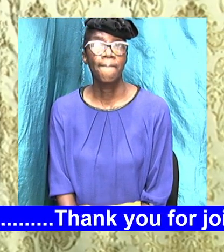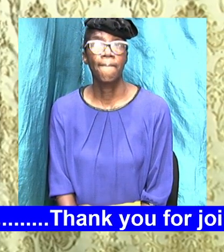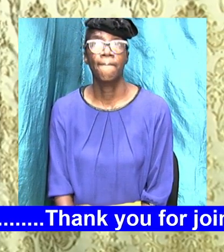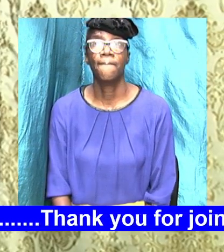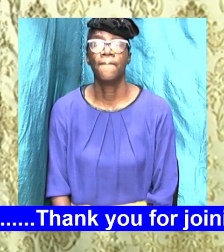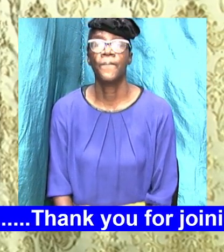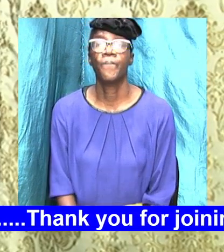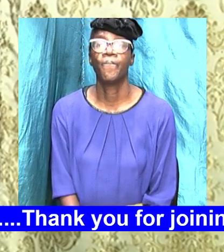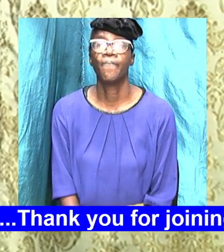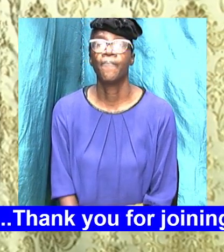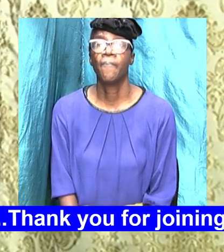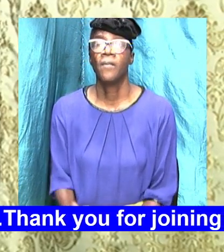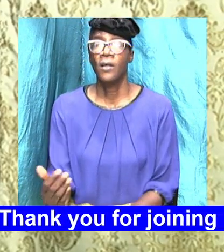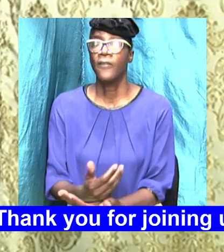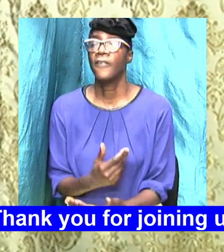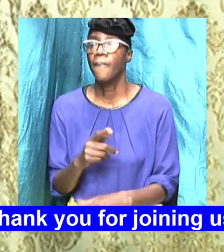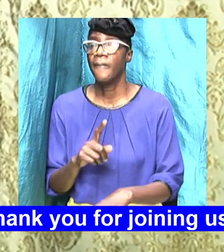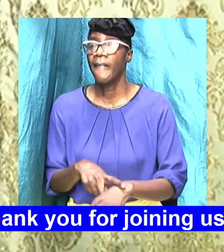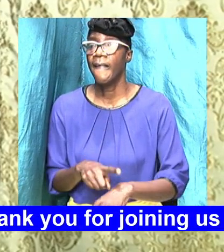Amen. And you know, sometimes